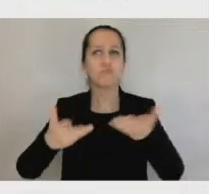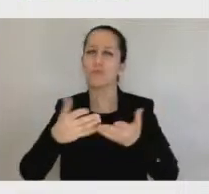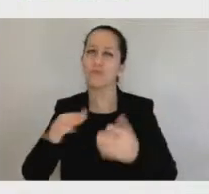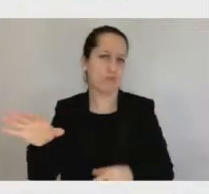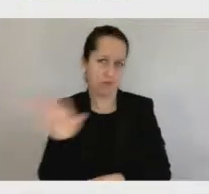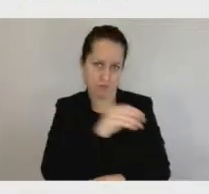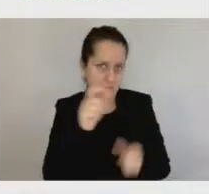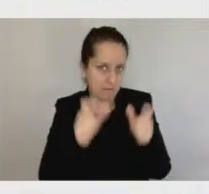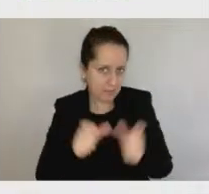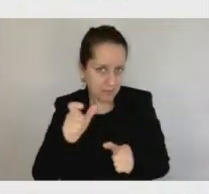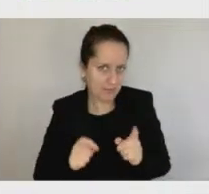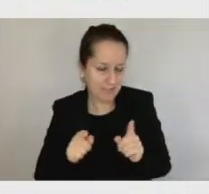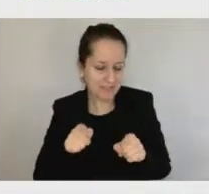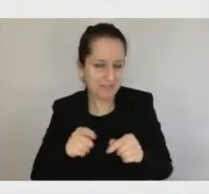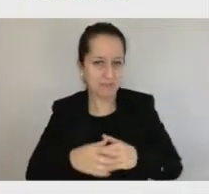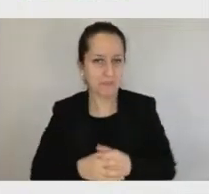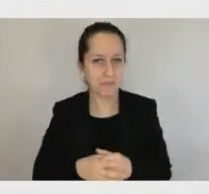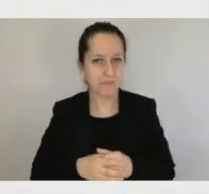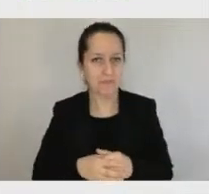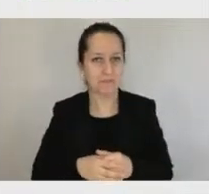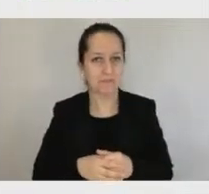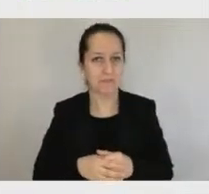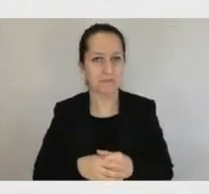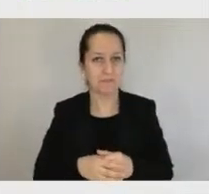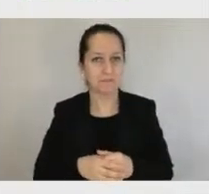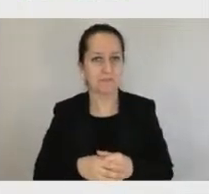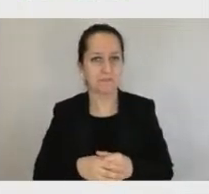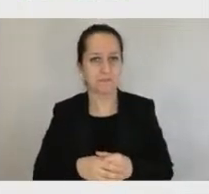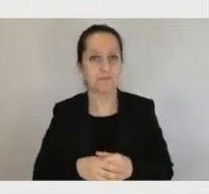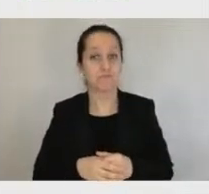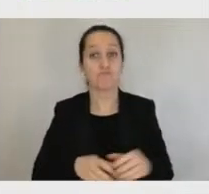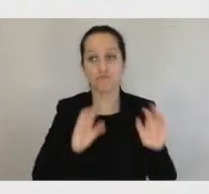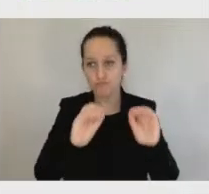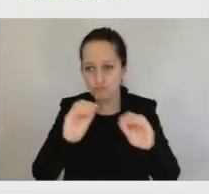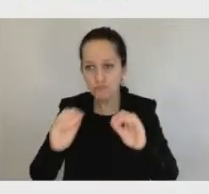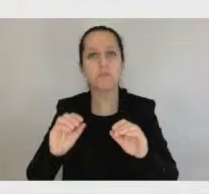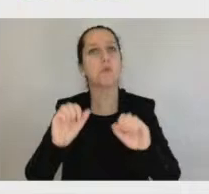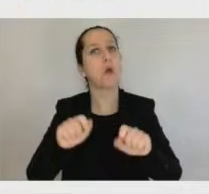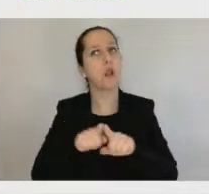shaping skills for citizens, having better levels of